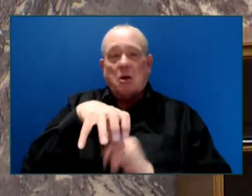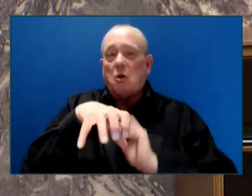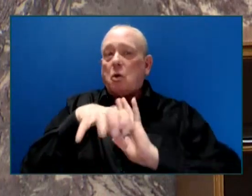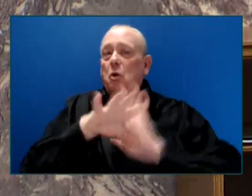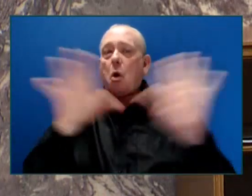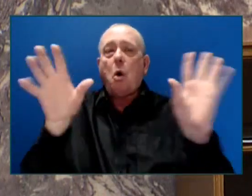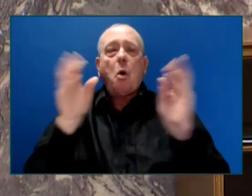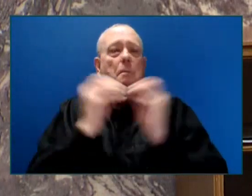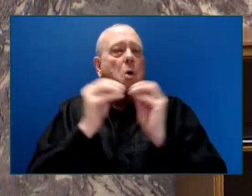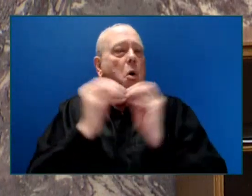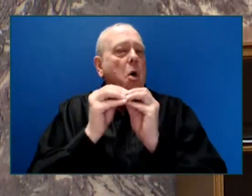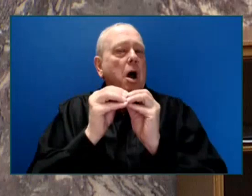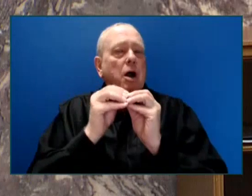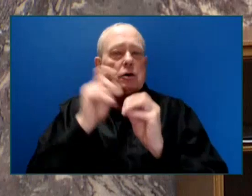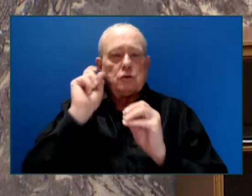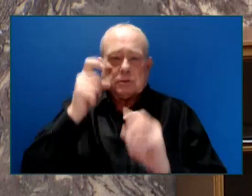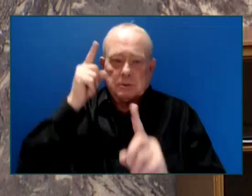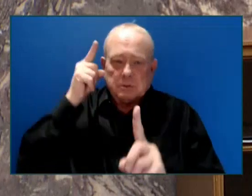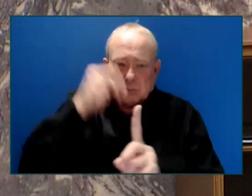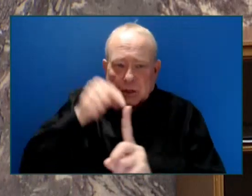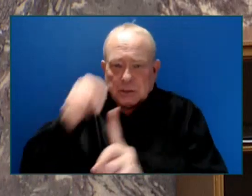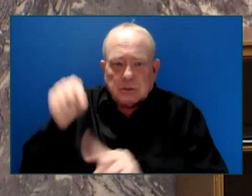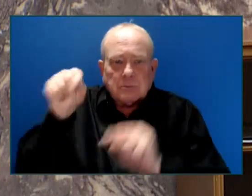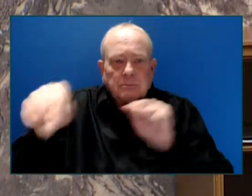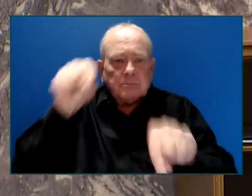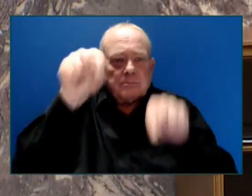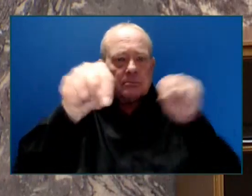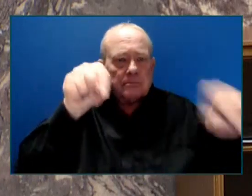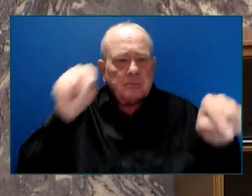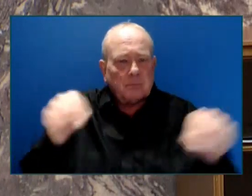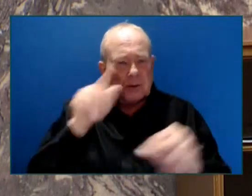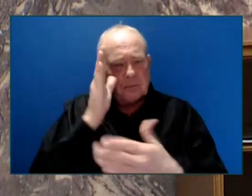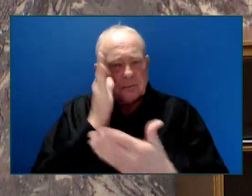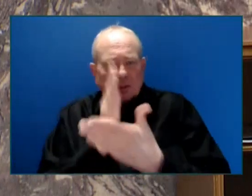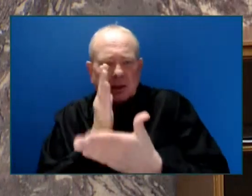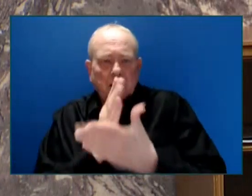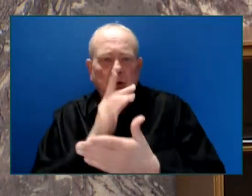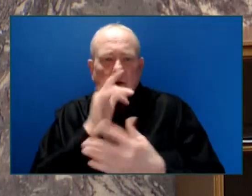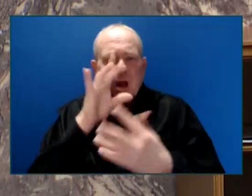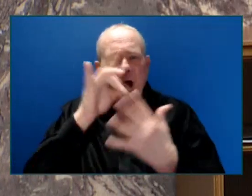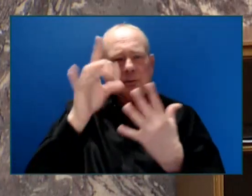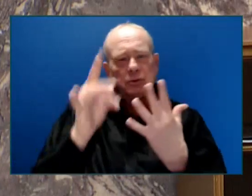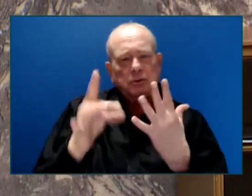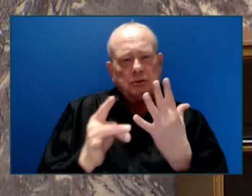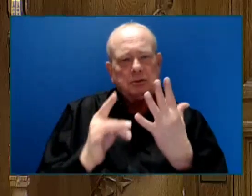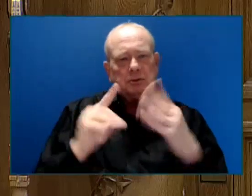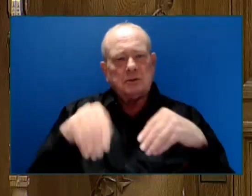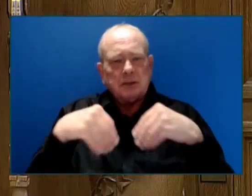targeting the missing middle in communities where it's most needed?